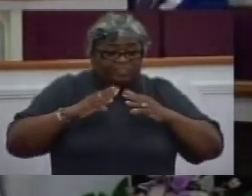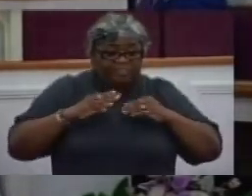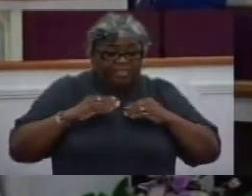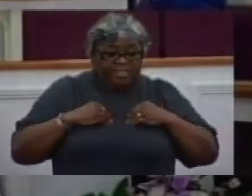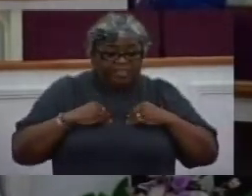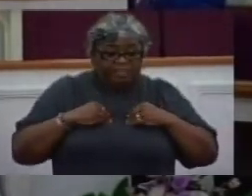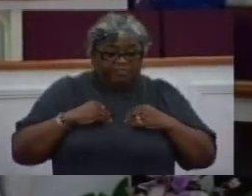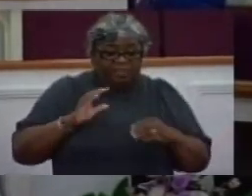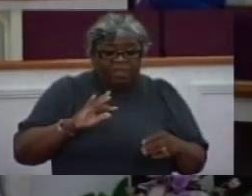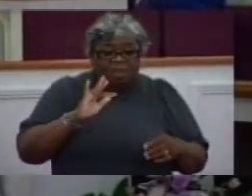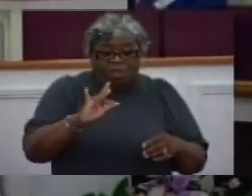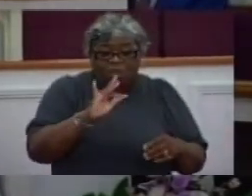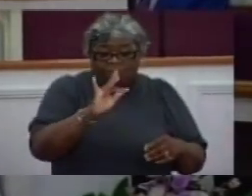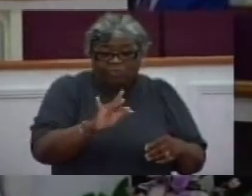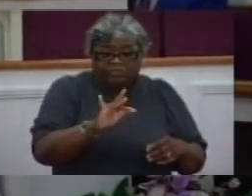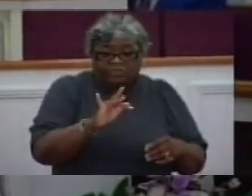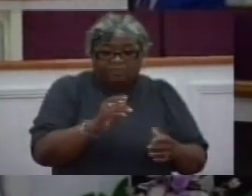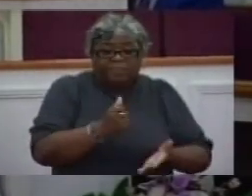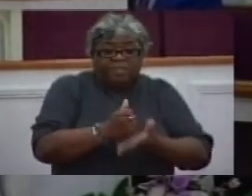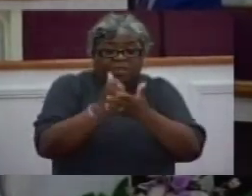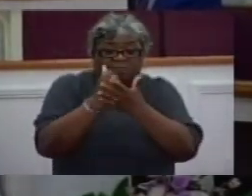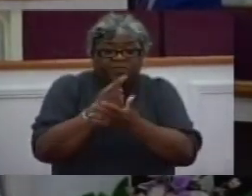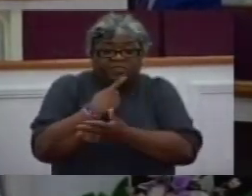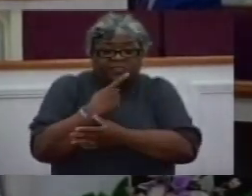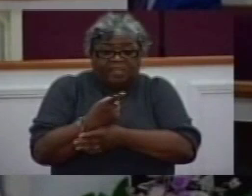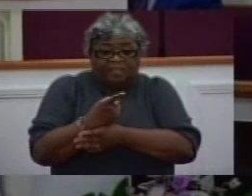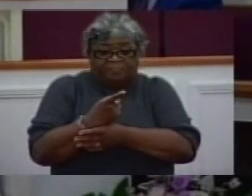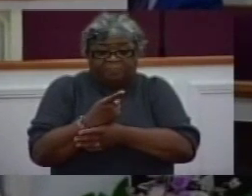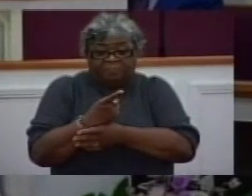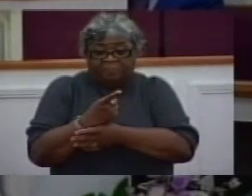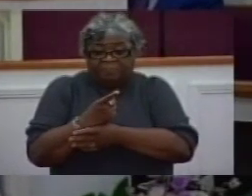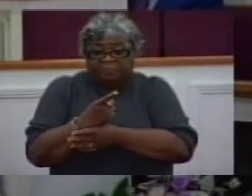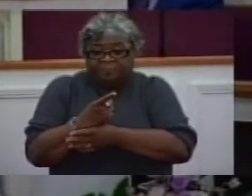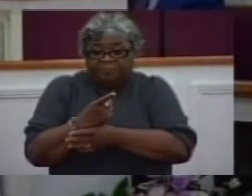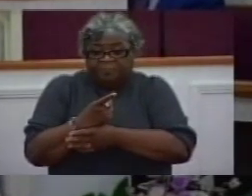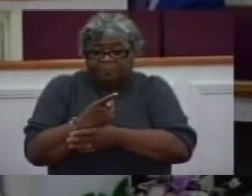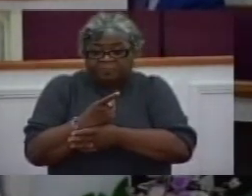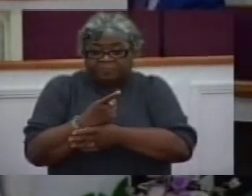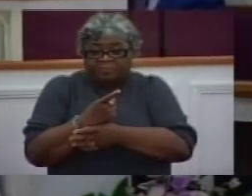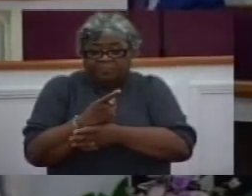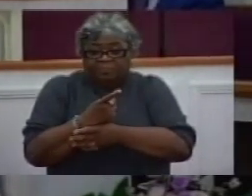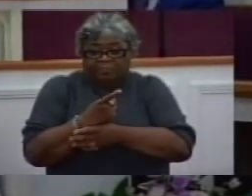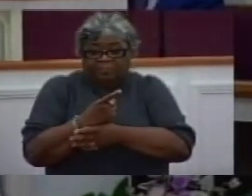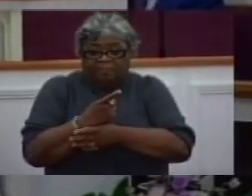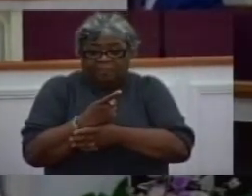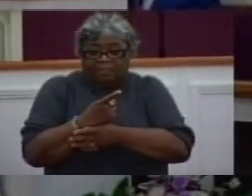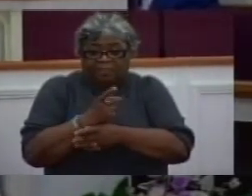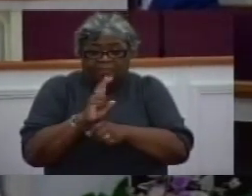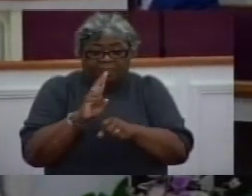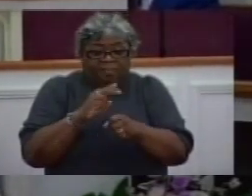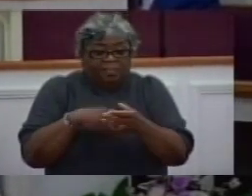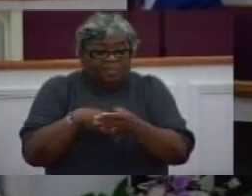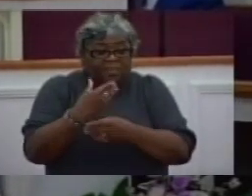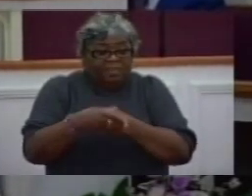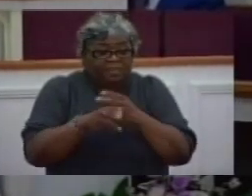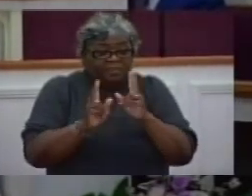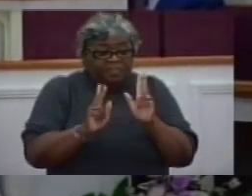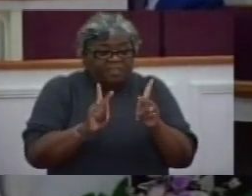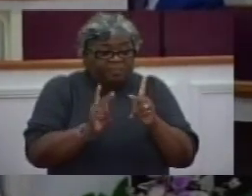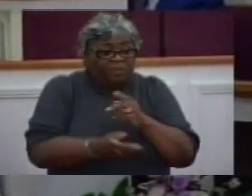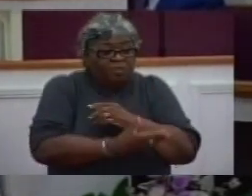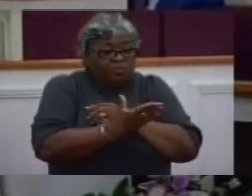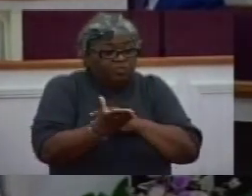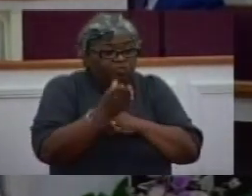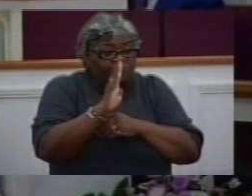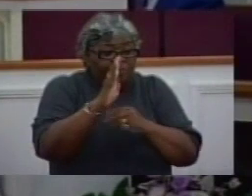received mercy. Would you help me and just lean over to somebody and repeat after me and say, neighbor, you